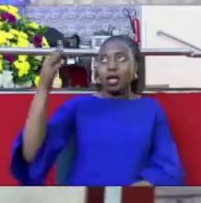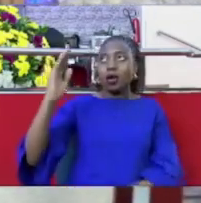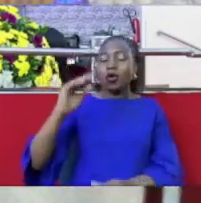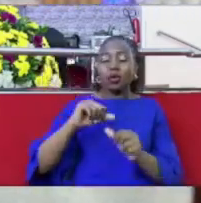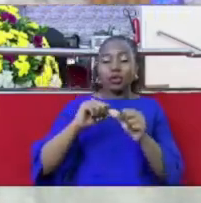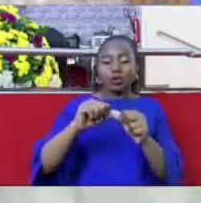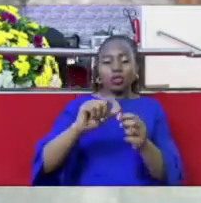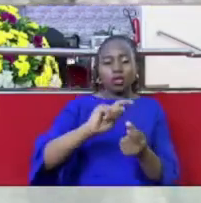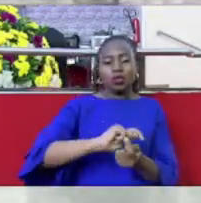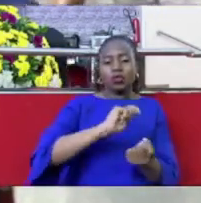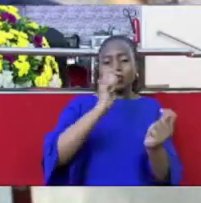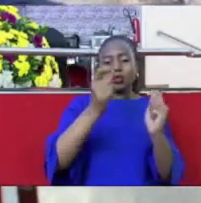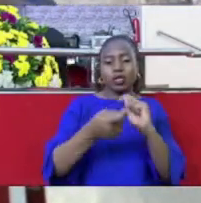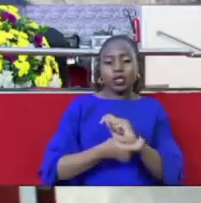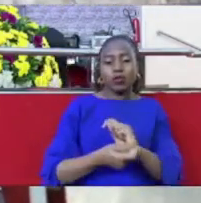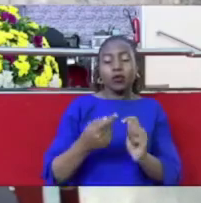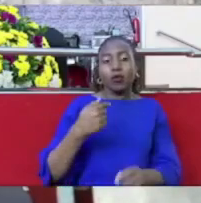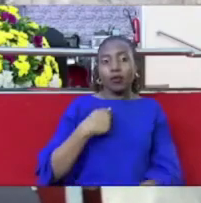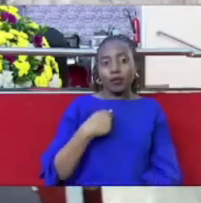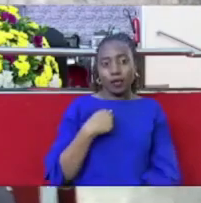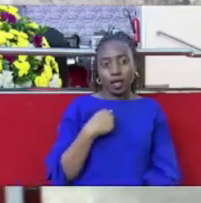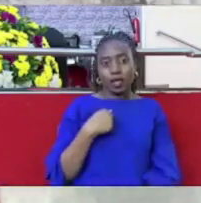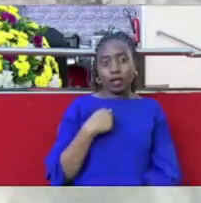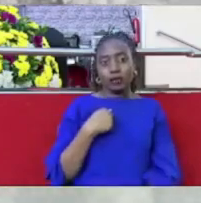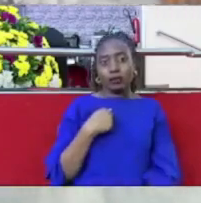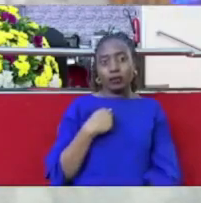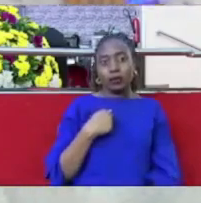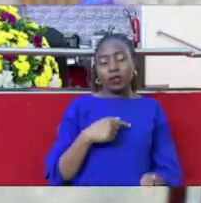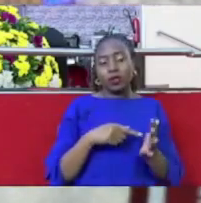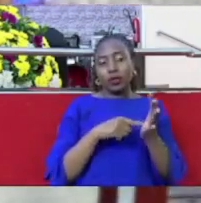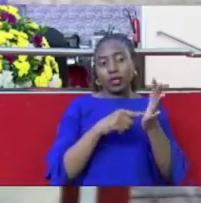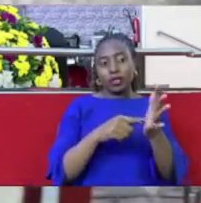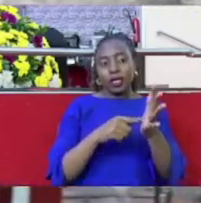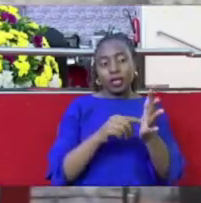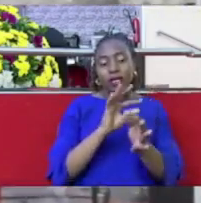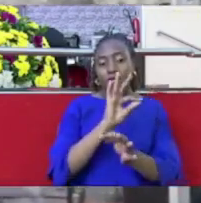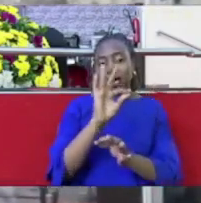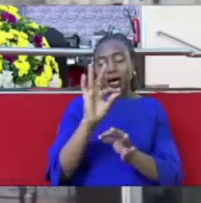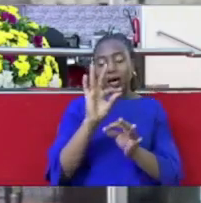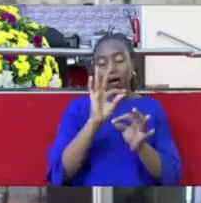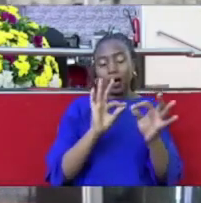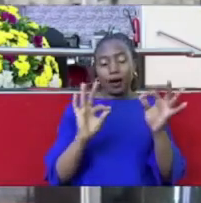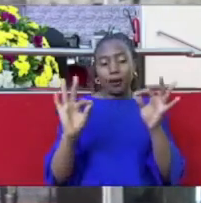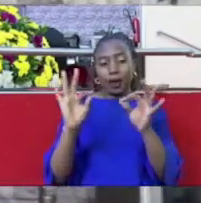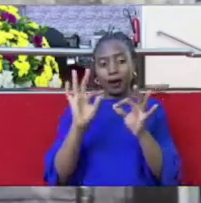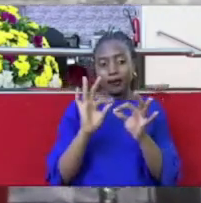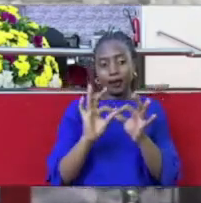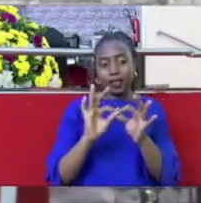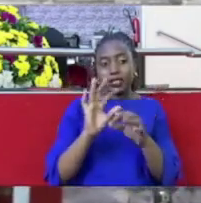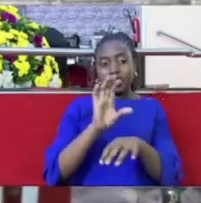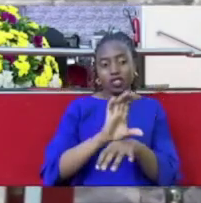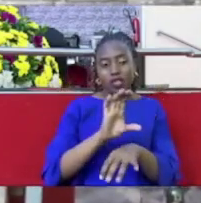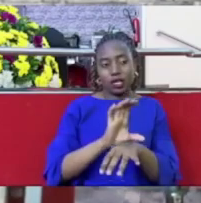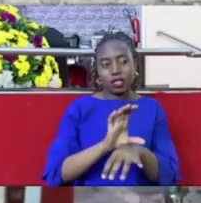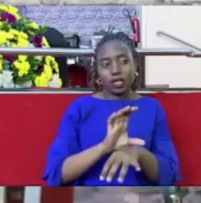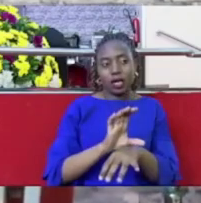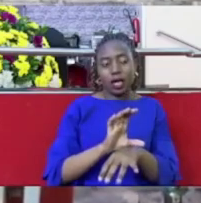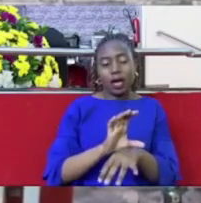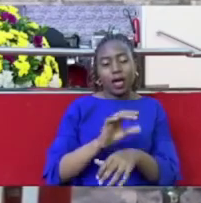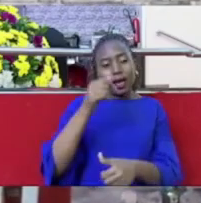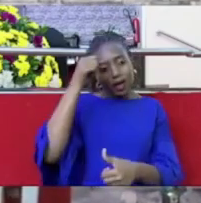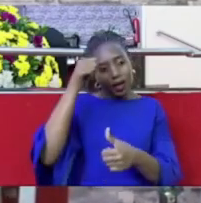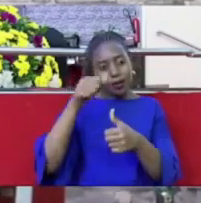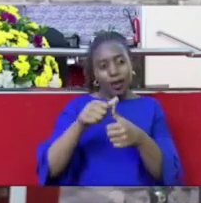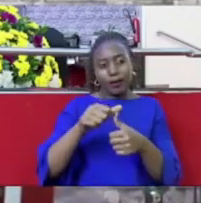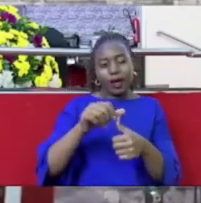to him a perfect church. Ili awasilishe kwake kanisa ambalo ni takatifu. Remember the church is not this building. Kumbuka kanisa